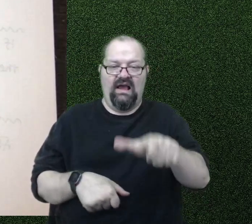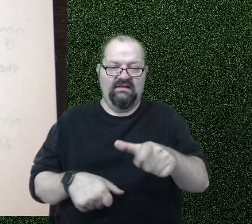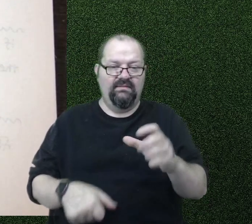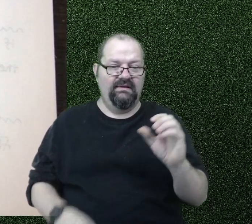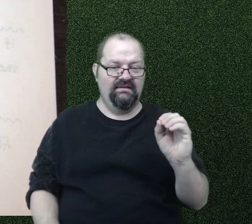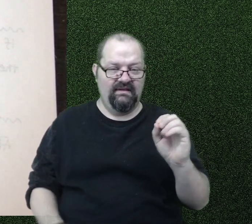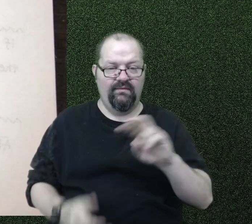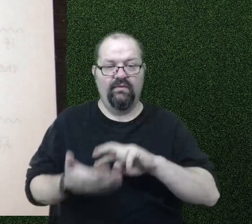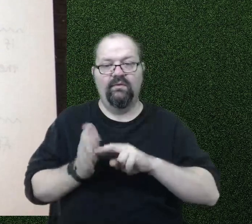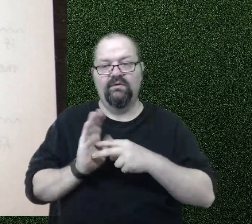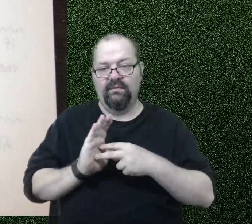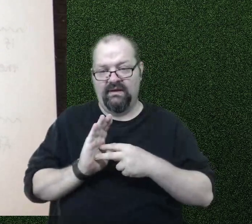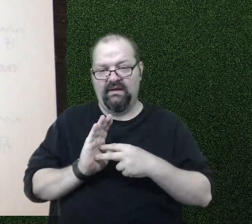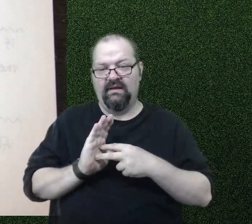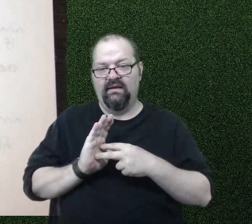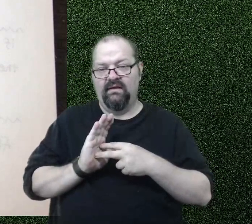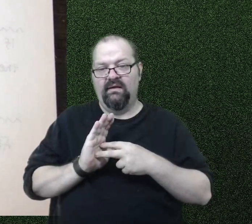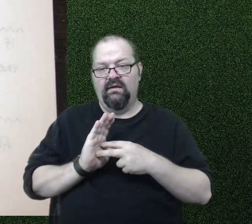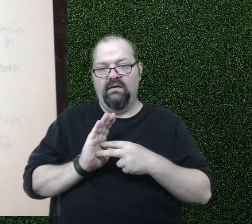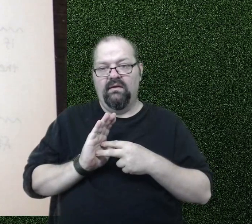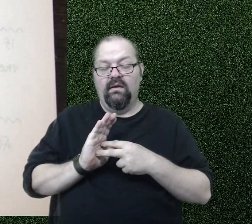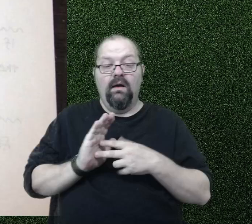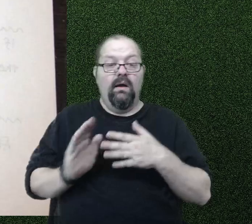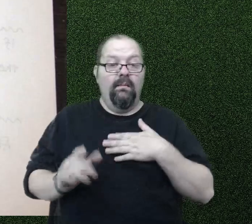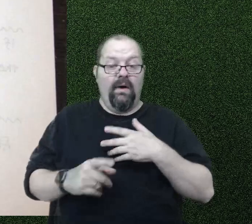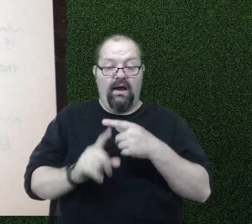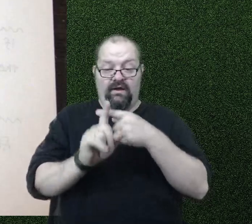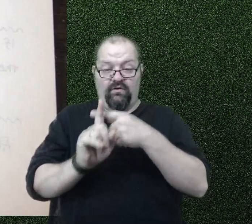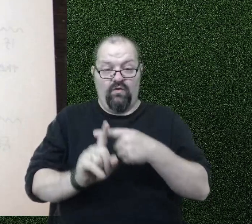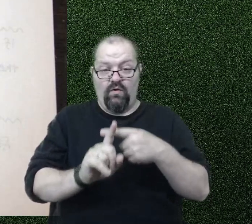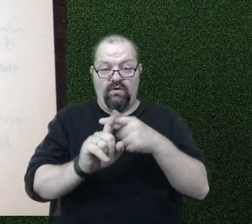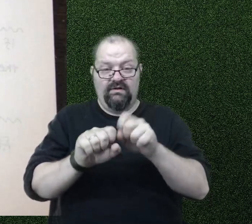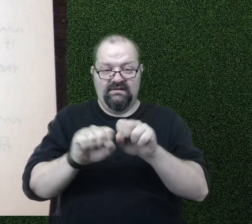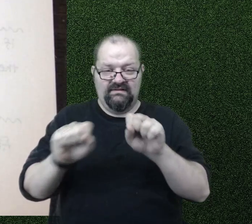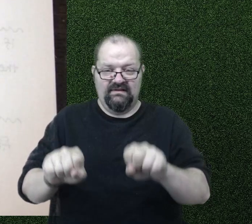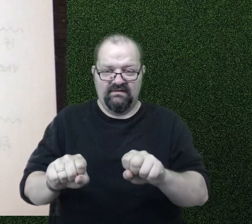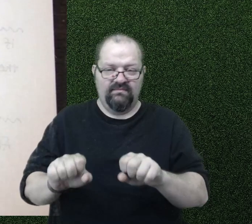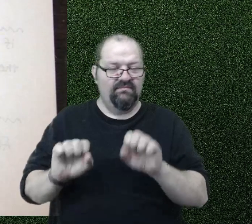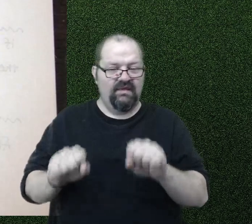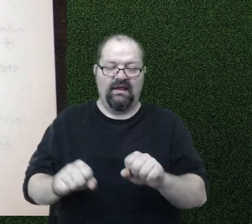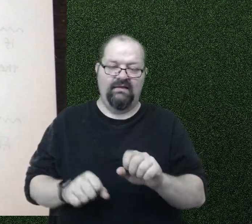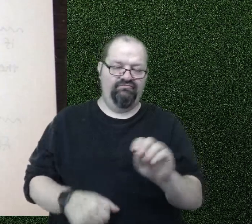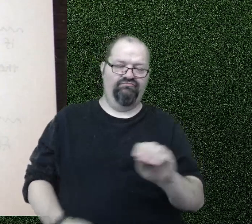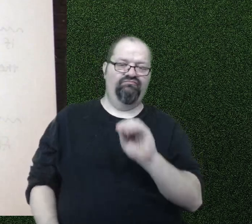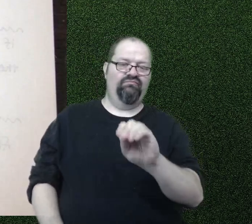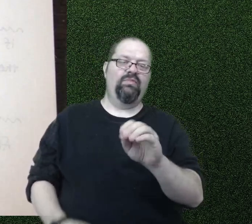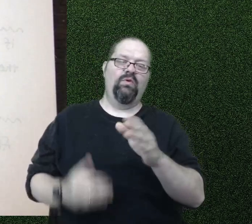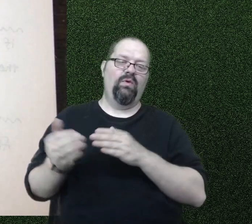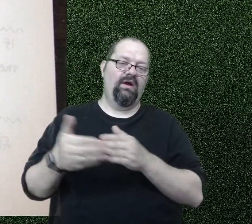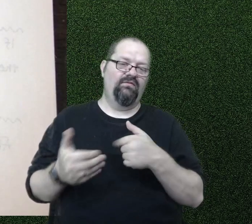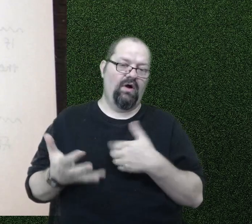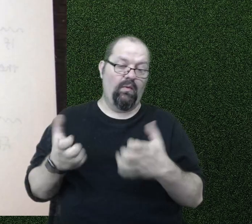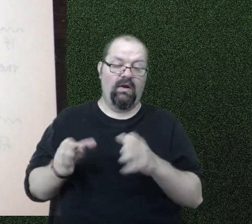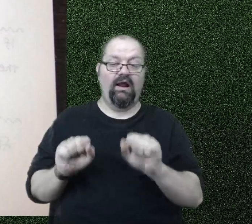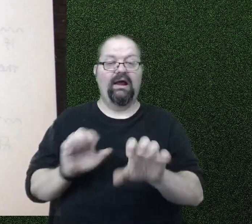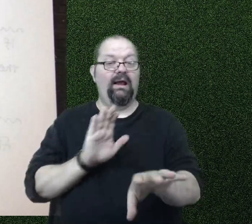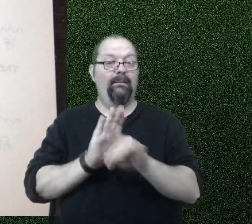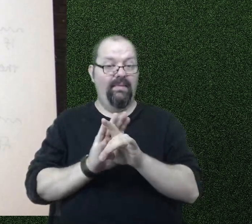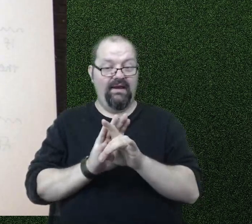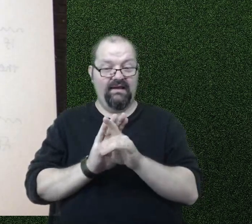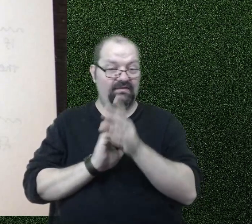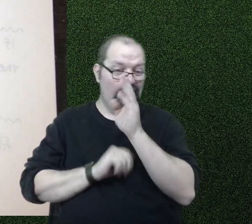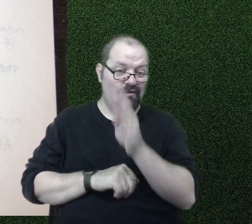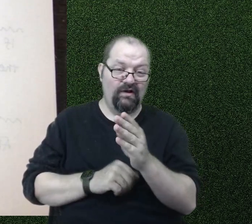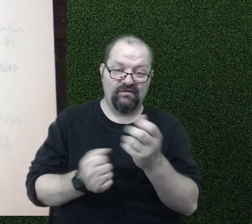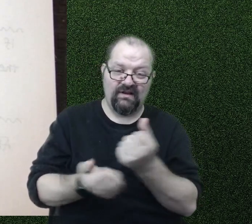parts. Now this, my coordinate system, my x-axis and my y-axis, they can go anywhere I want. I can pick the direction and that's